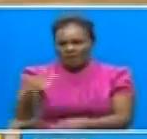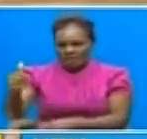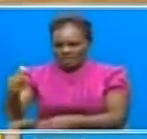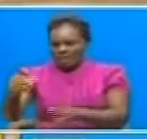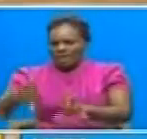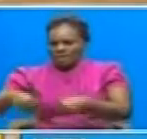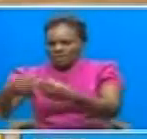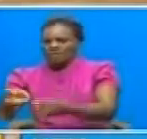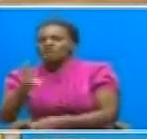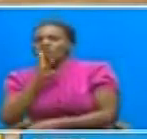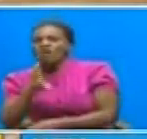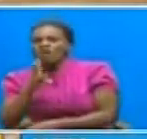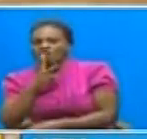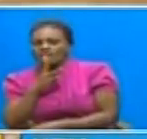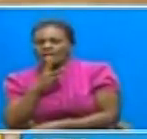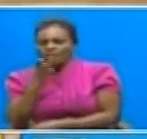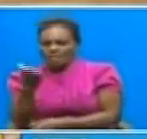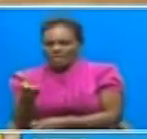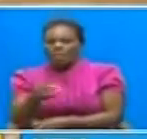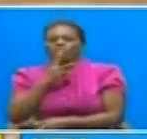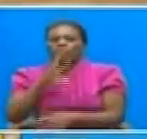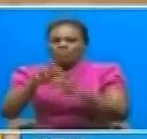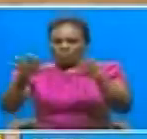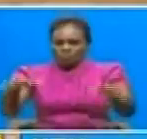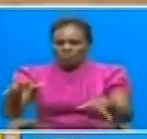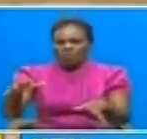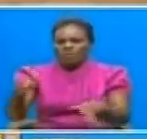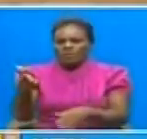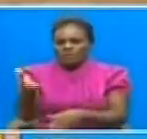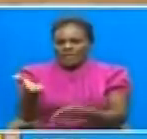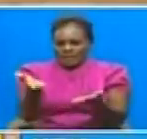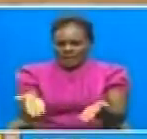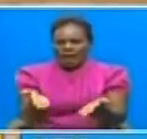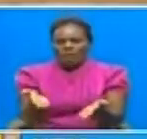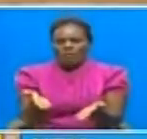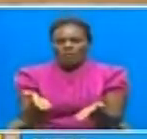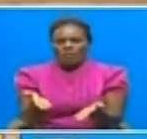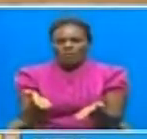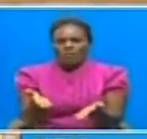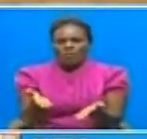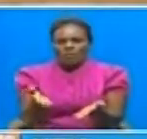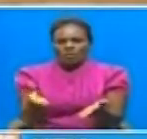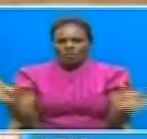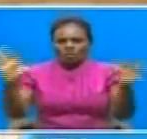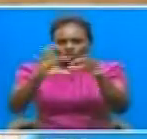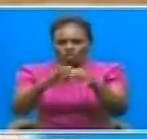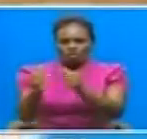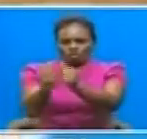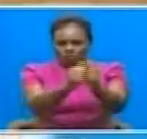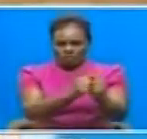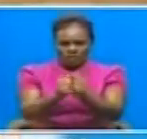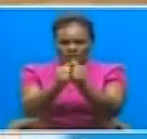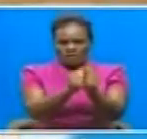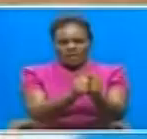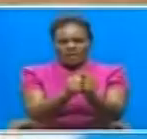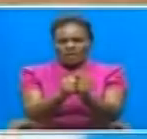to take some service runoff to a place called Odorko have now been merged together with a place called, with